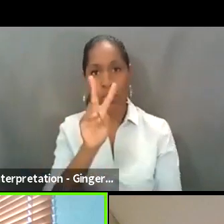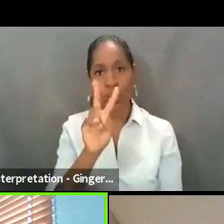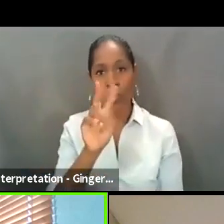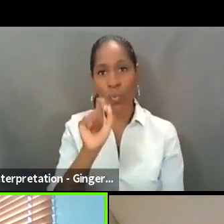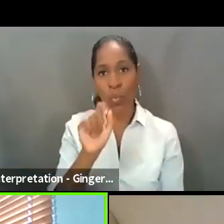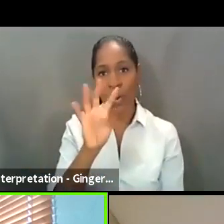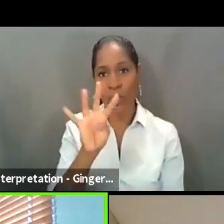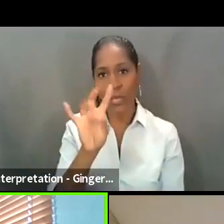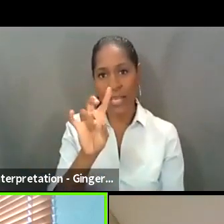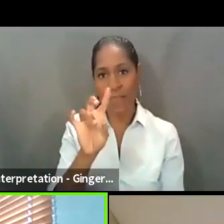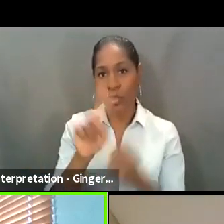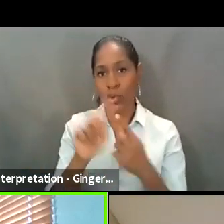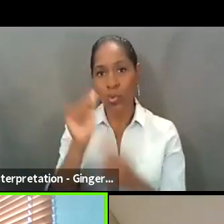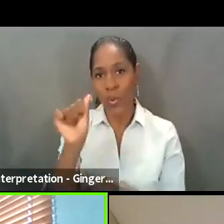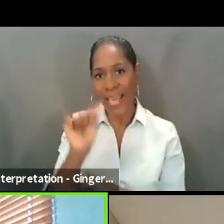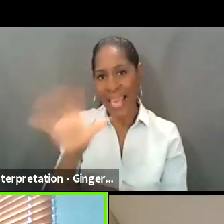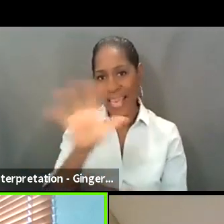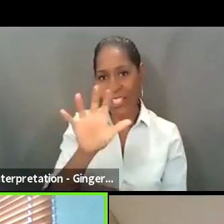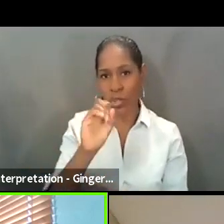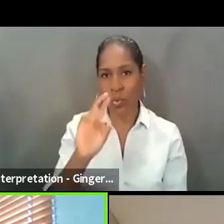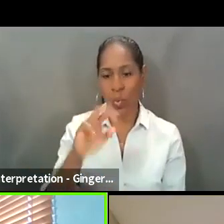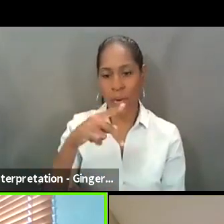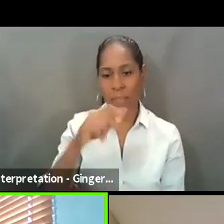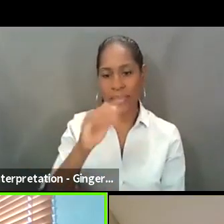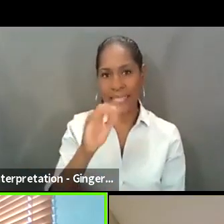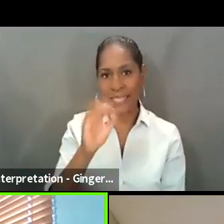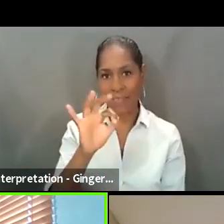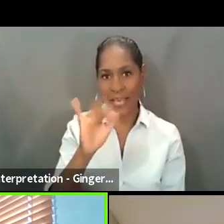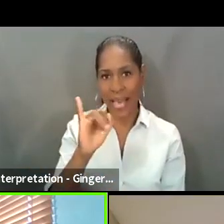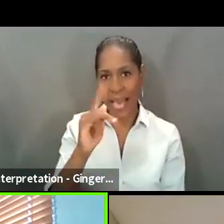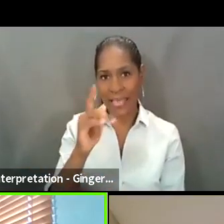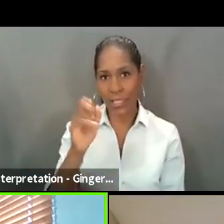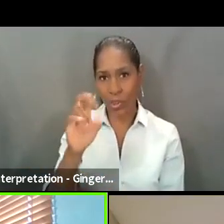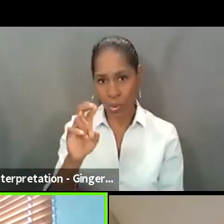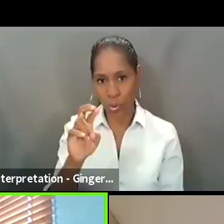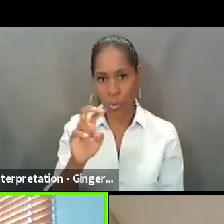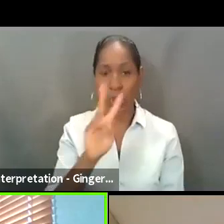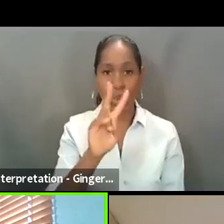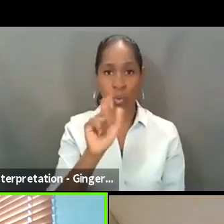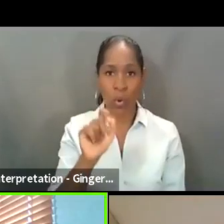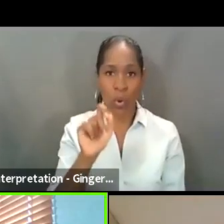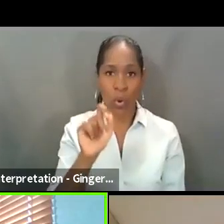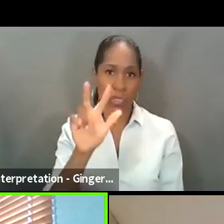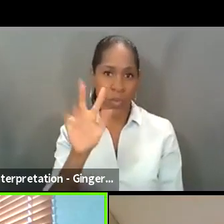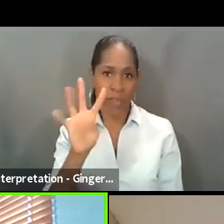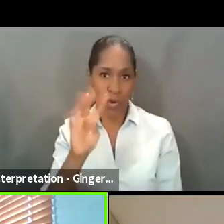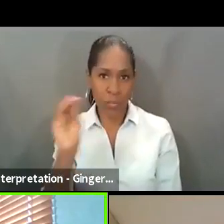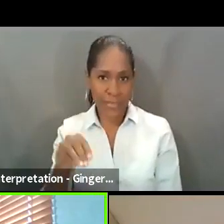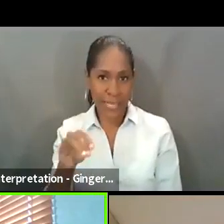2.47 to Asians or Pacific Islanders, 2.34% to Hispanics,